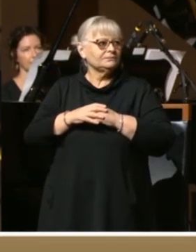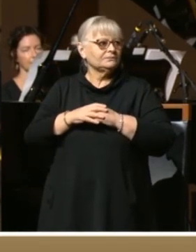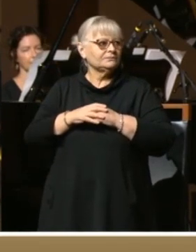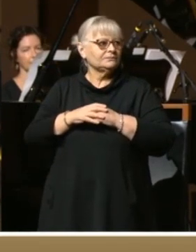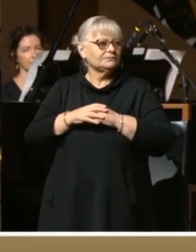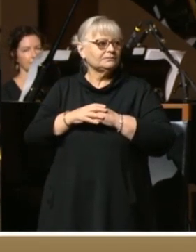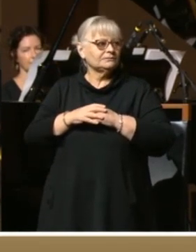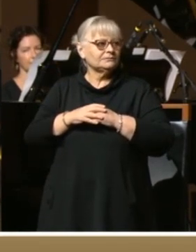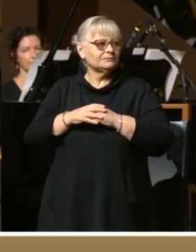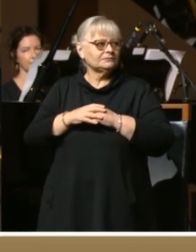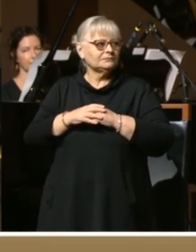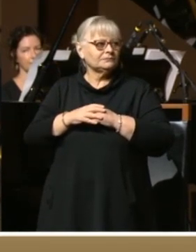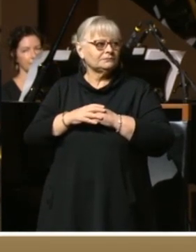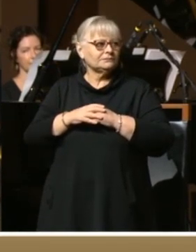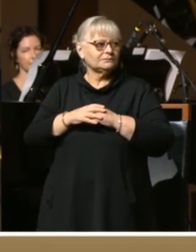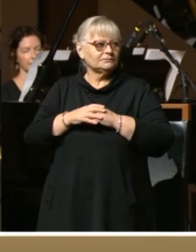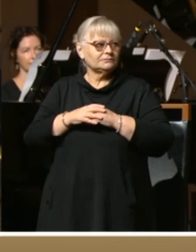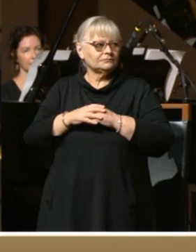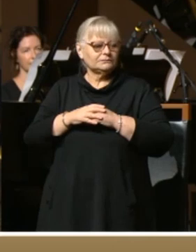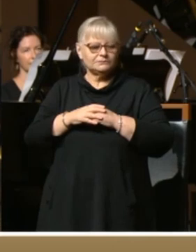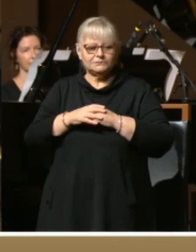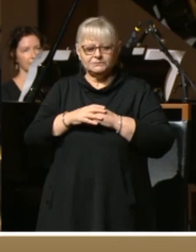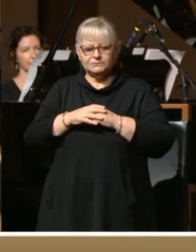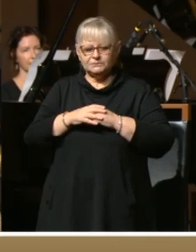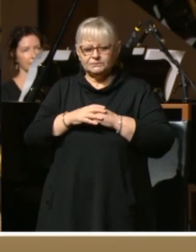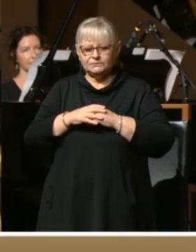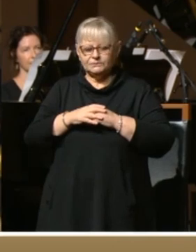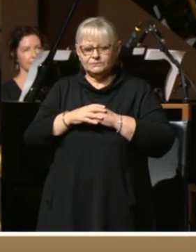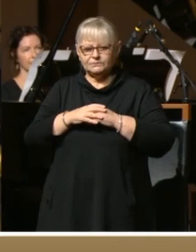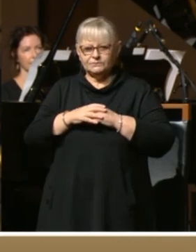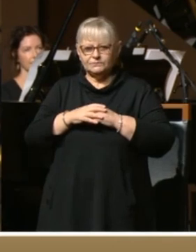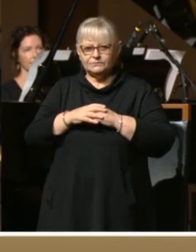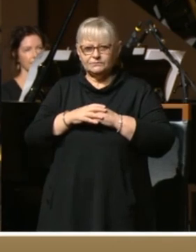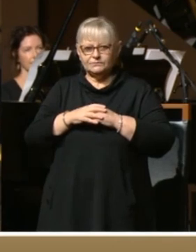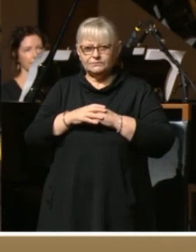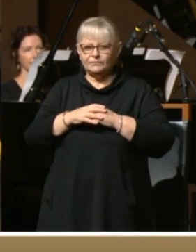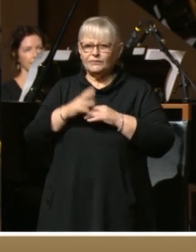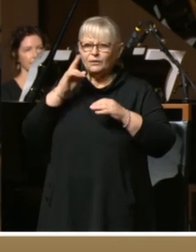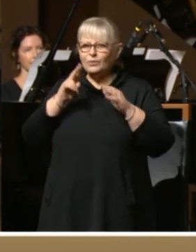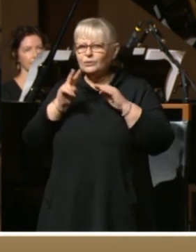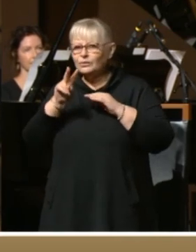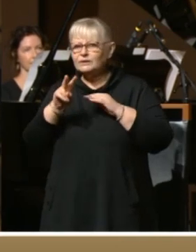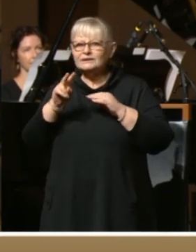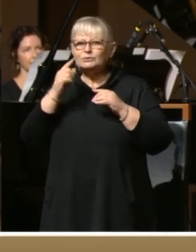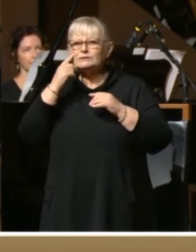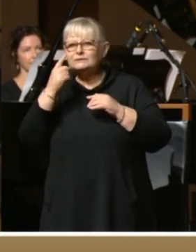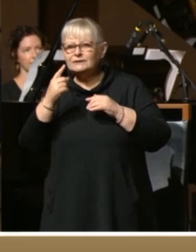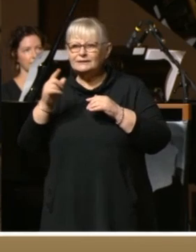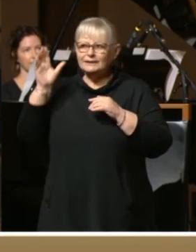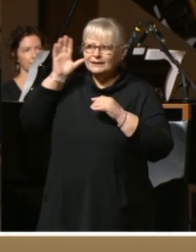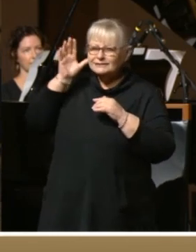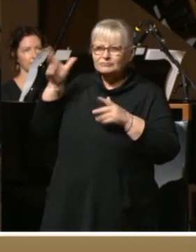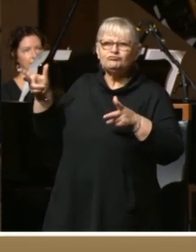Mamba Wara Naminyagu, Wuragabinya Wuradaraigu, Winningalagu Baligu, looking to see, listening to hear, and learning